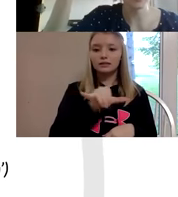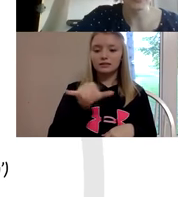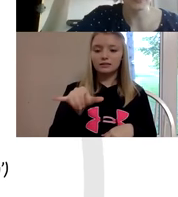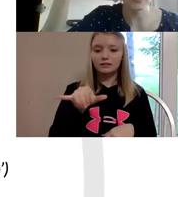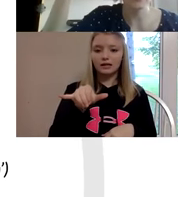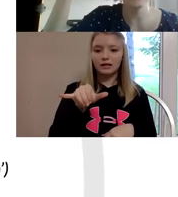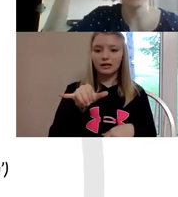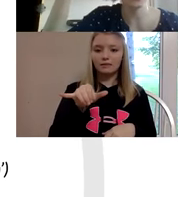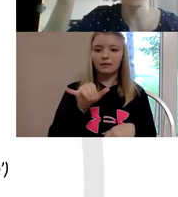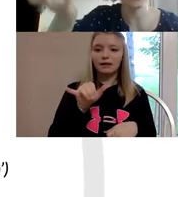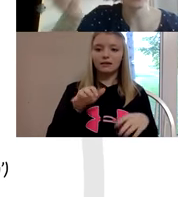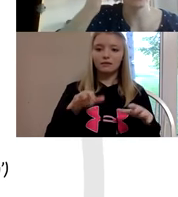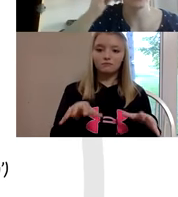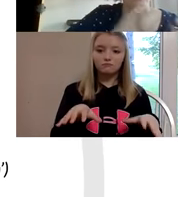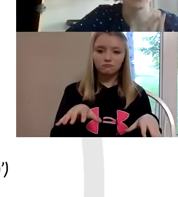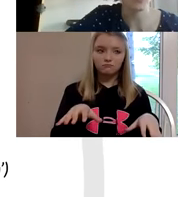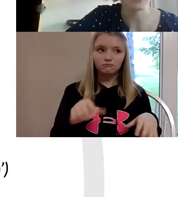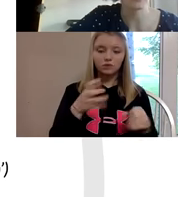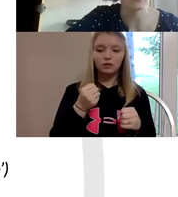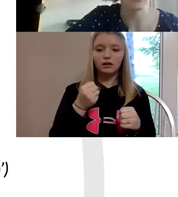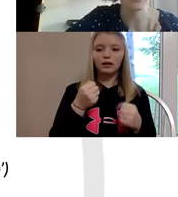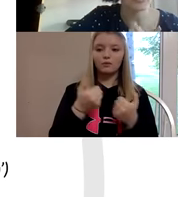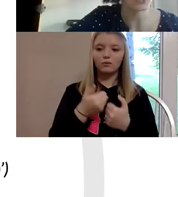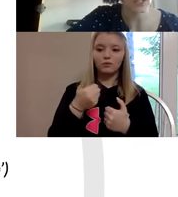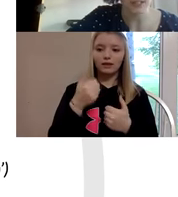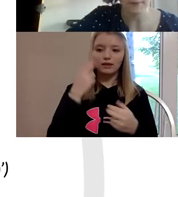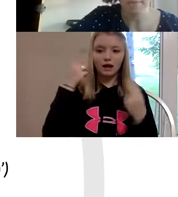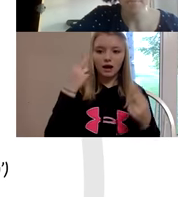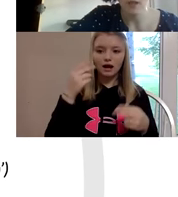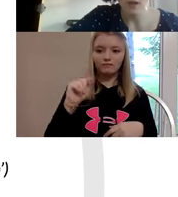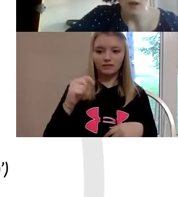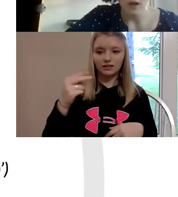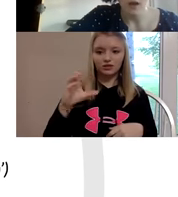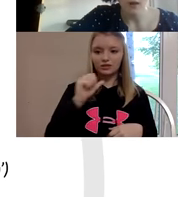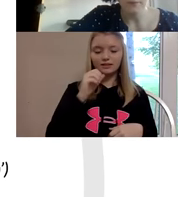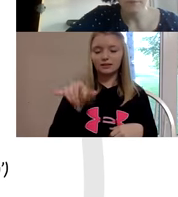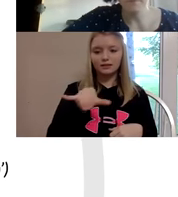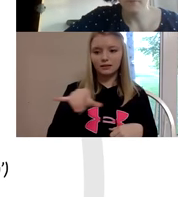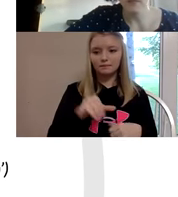couch potato-y that you would get with the high of THC.